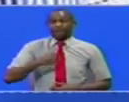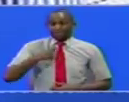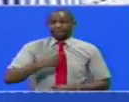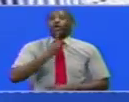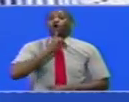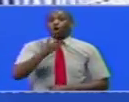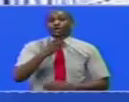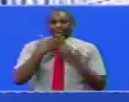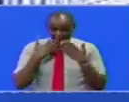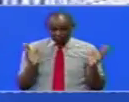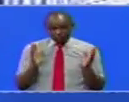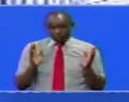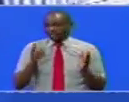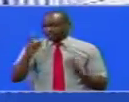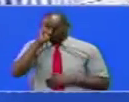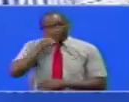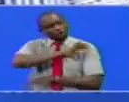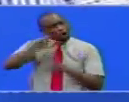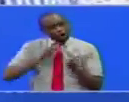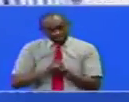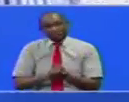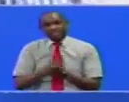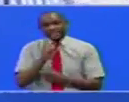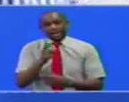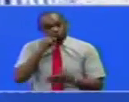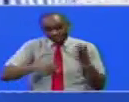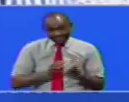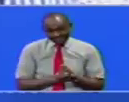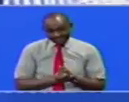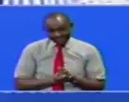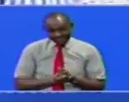nimetoa amri kwa hawa askari wetu kwamba